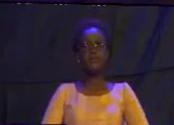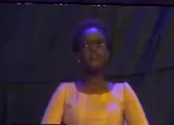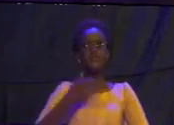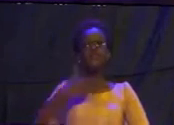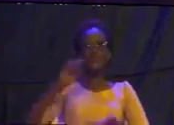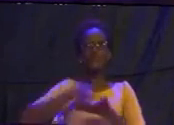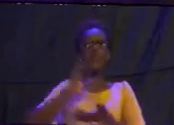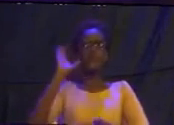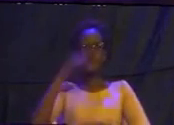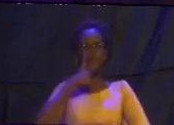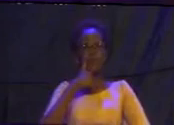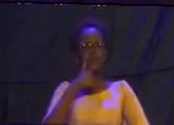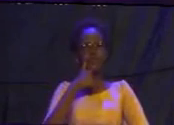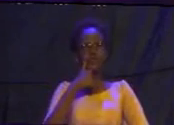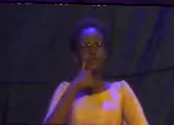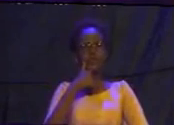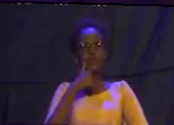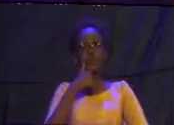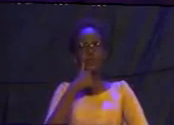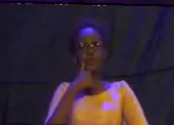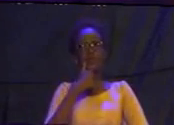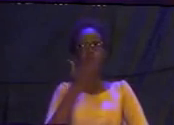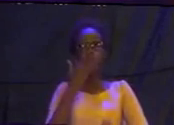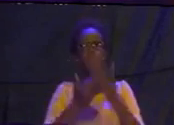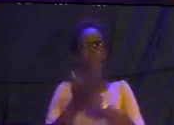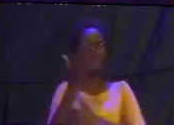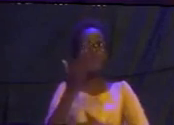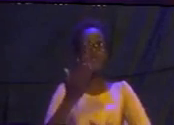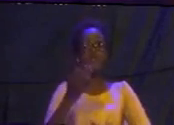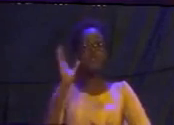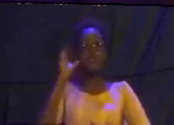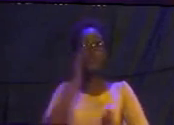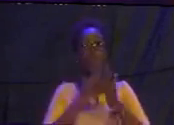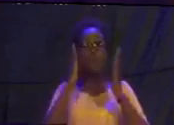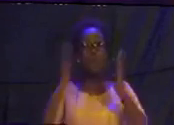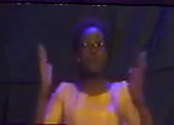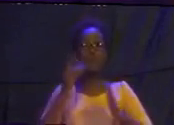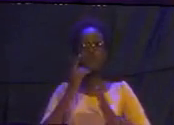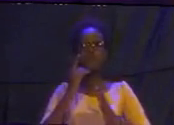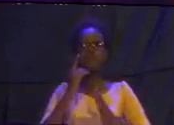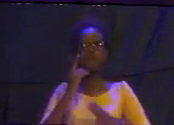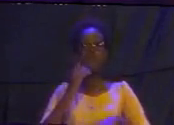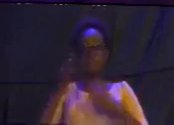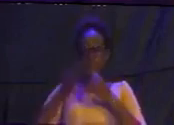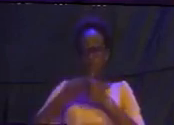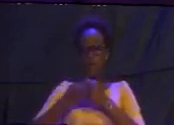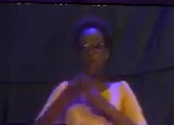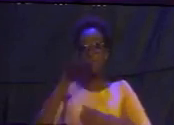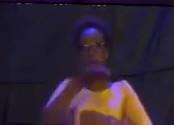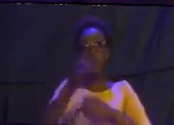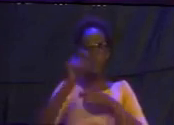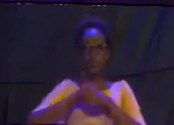We say that tomorrow, morning, Saatatu, at